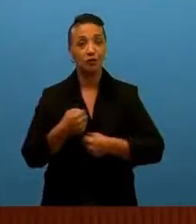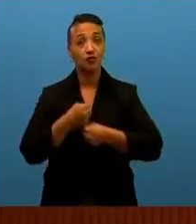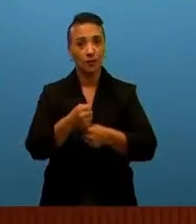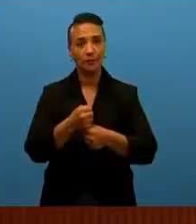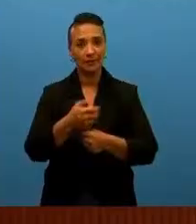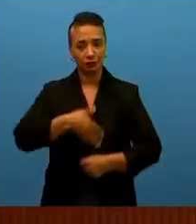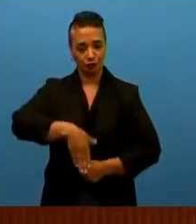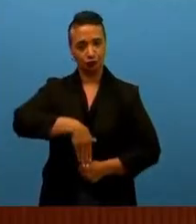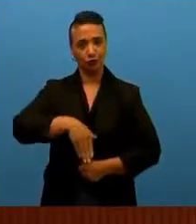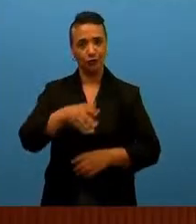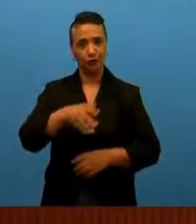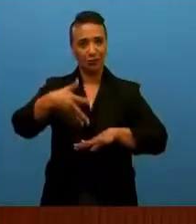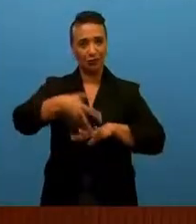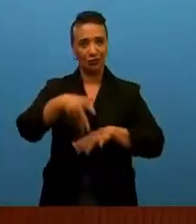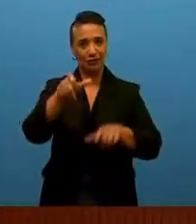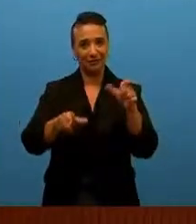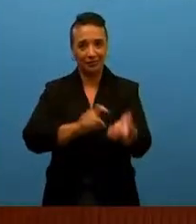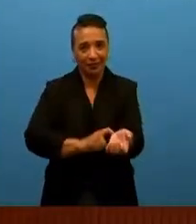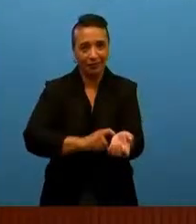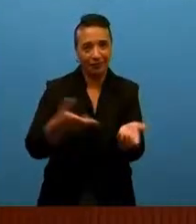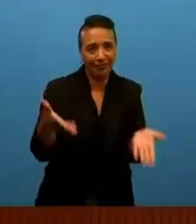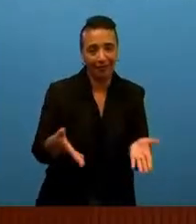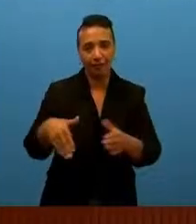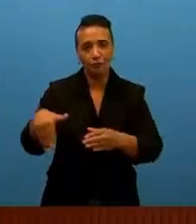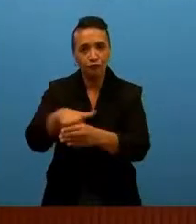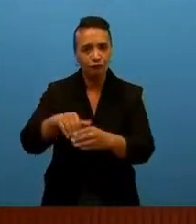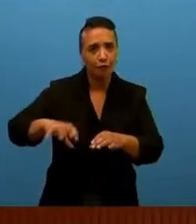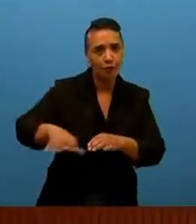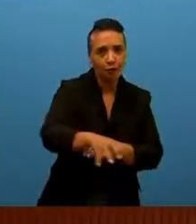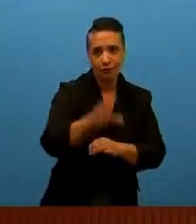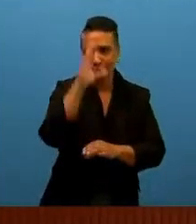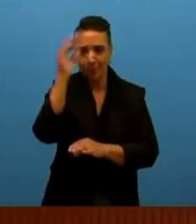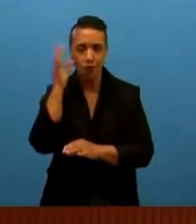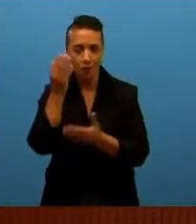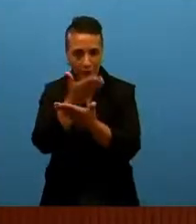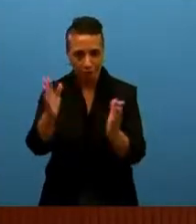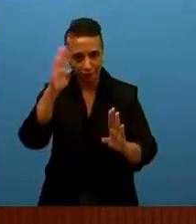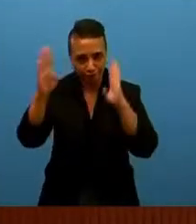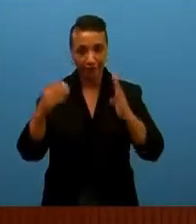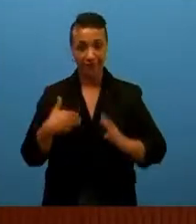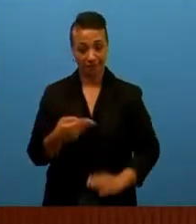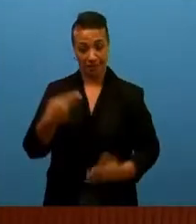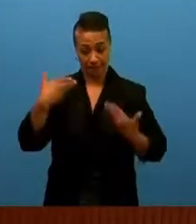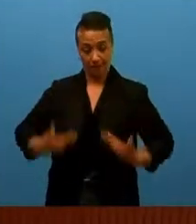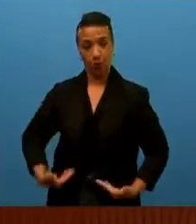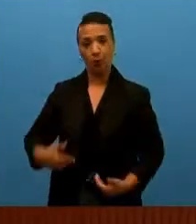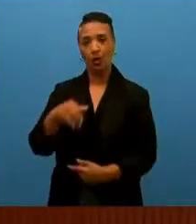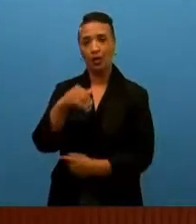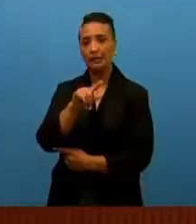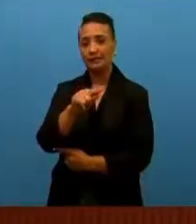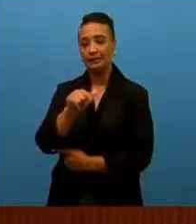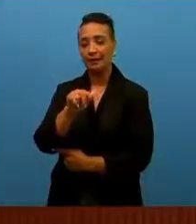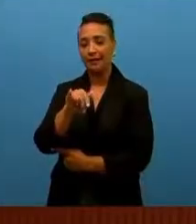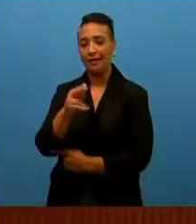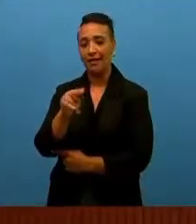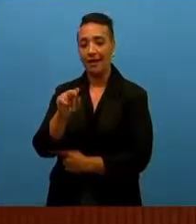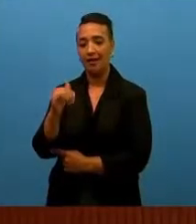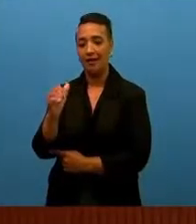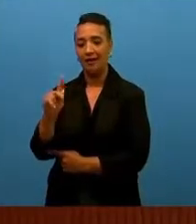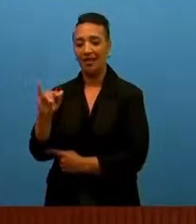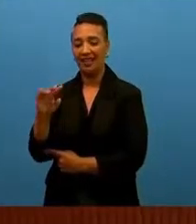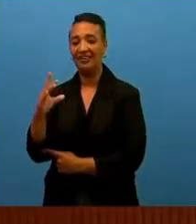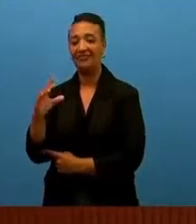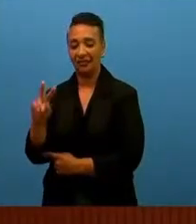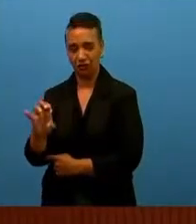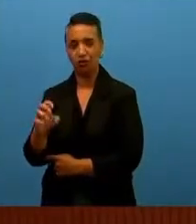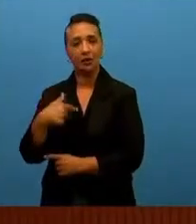Indigenous peoples, member states, ladies and gentlemen. My name is Tiana Jakisevich. I come from Aotearoa, New Zealand, and